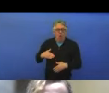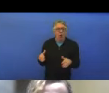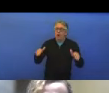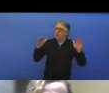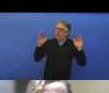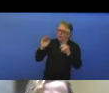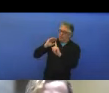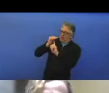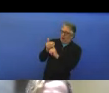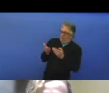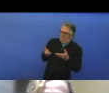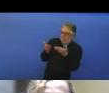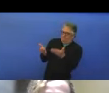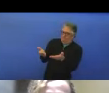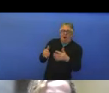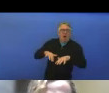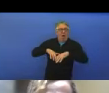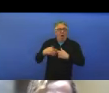refugee status.